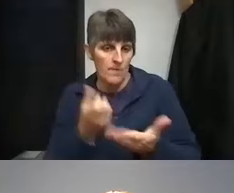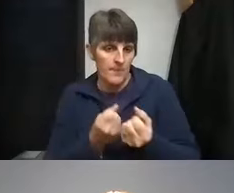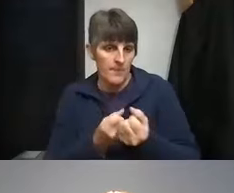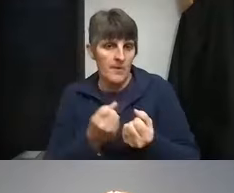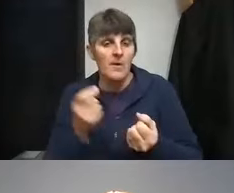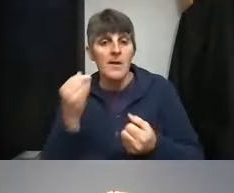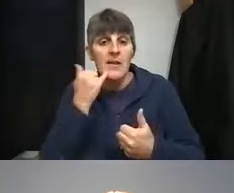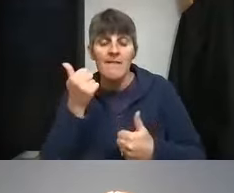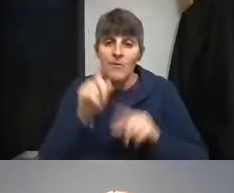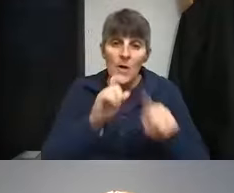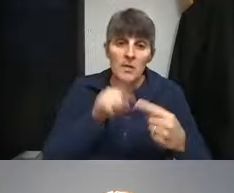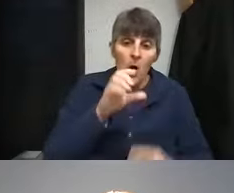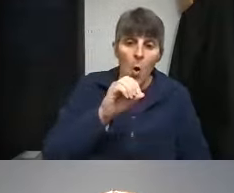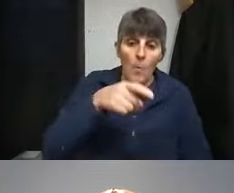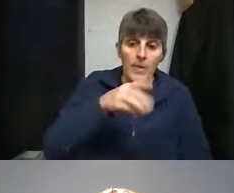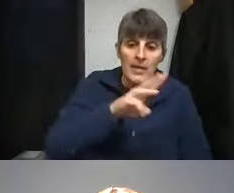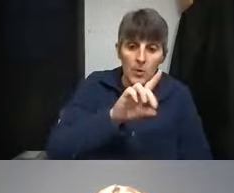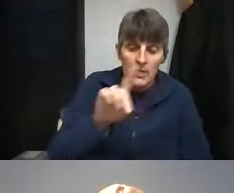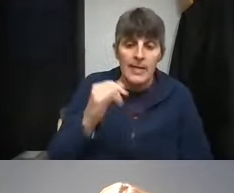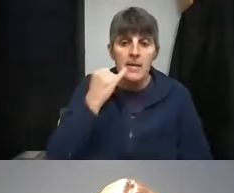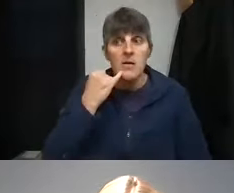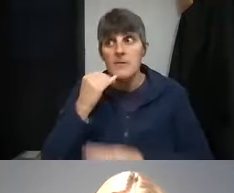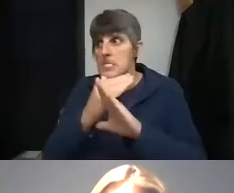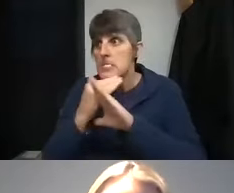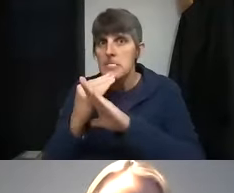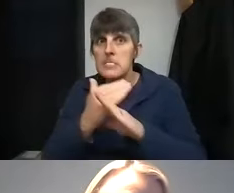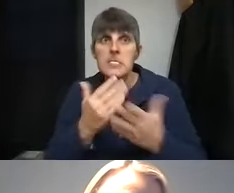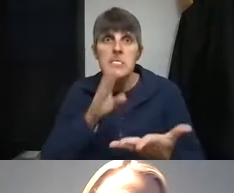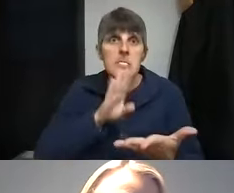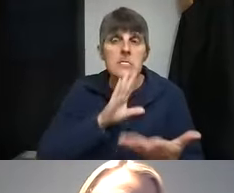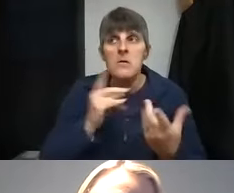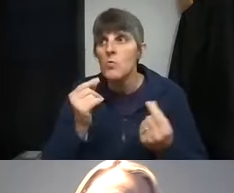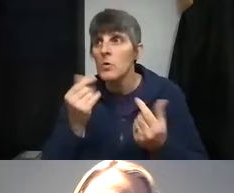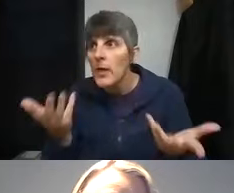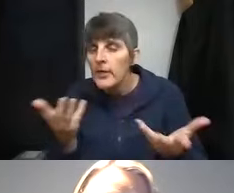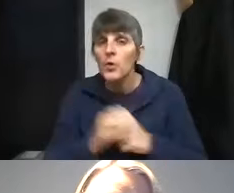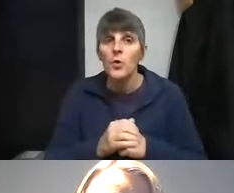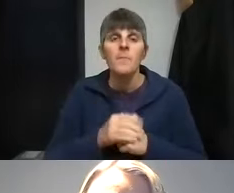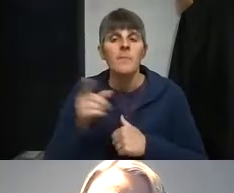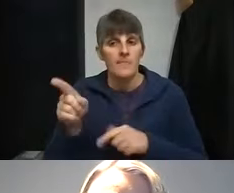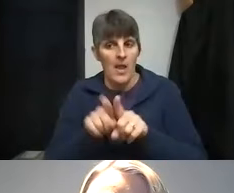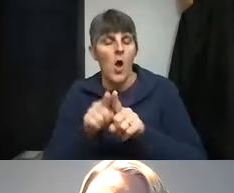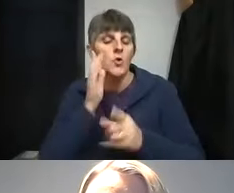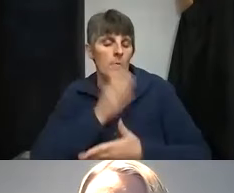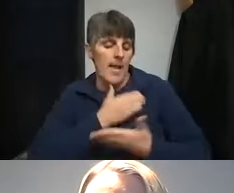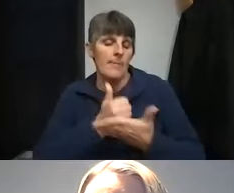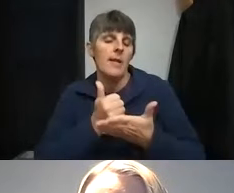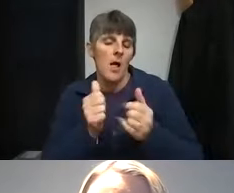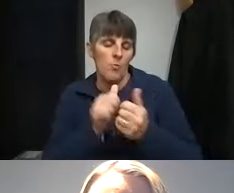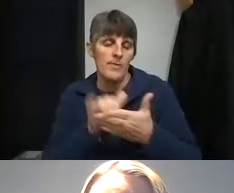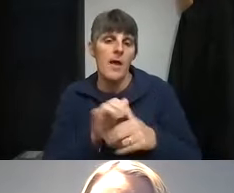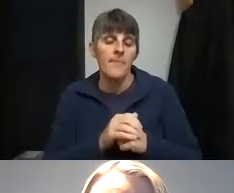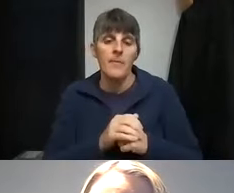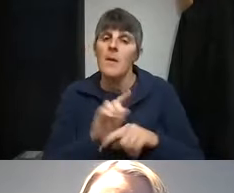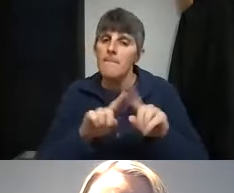questions about OPWDD, if you're hitting roadblocks and you don't know what to do next, they also would be happy to help with that. But